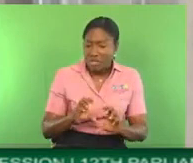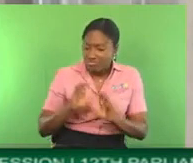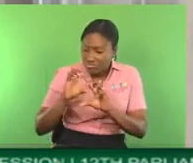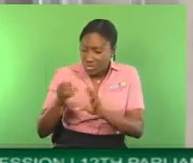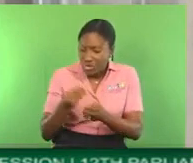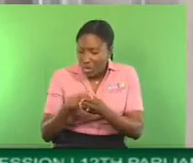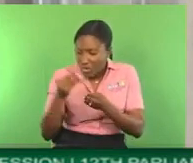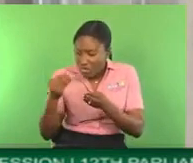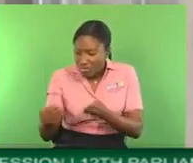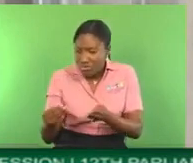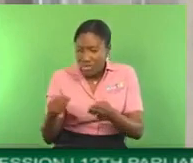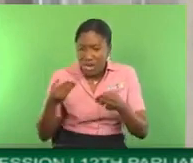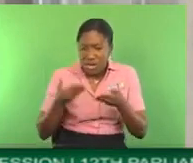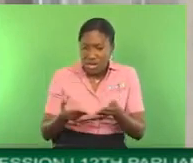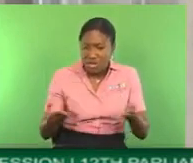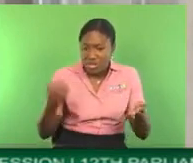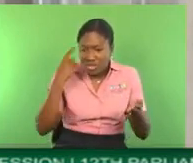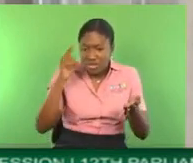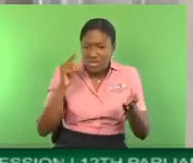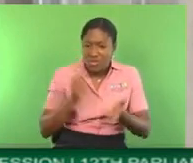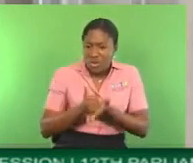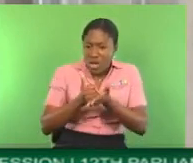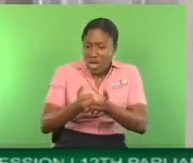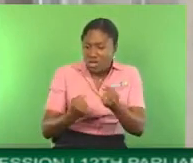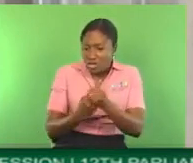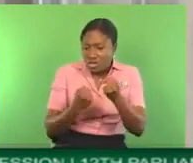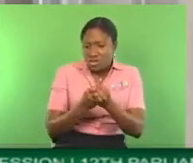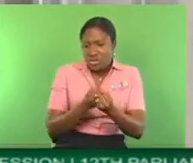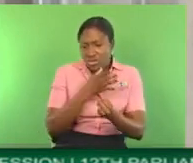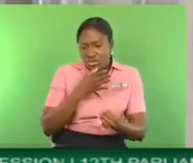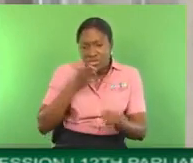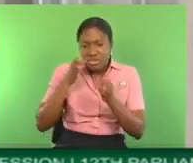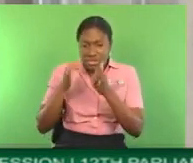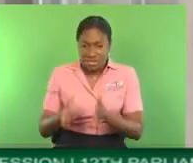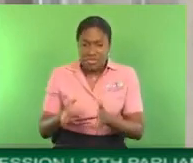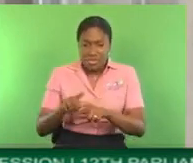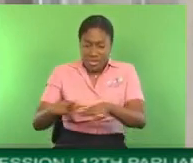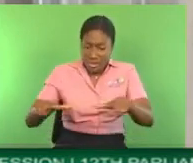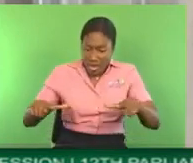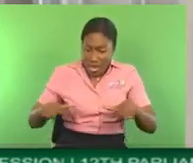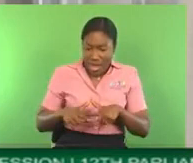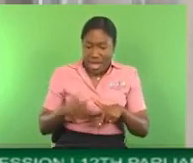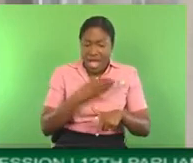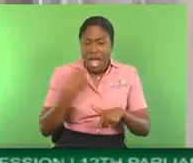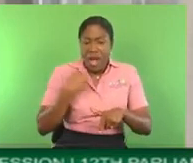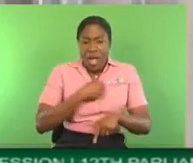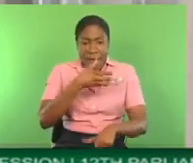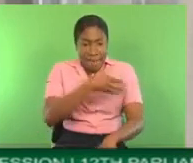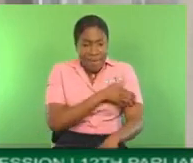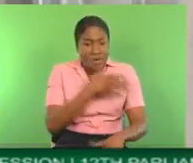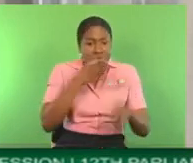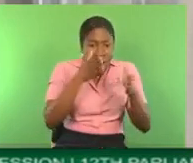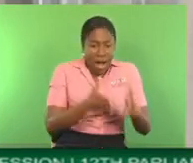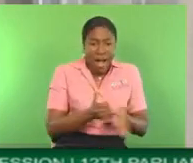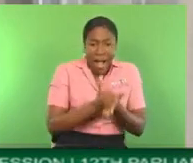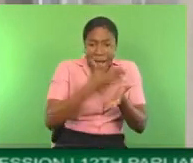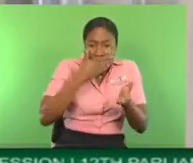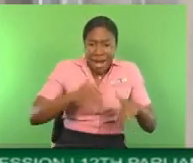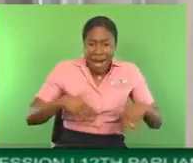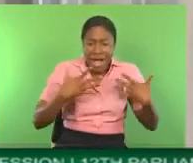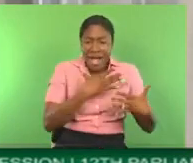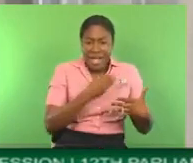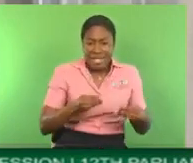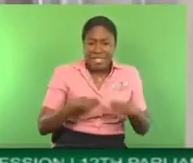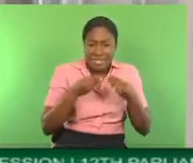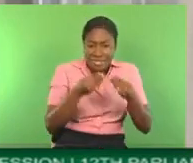expanding our agricultural infrastructure. By doing so, Madam Speaker, we empower our farmers, enhance their livelihoods, and strengthen